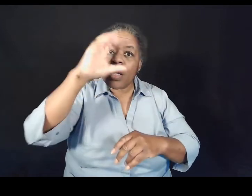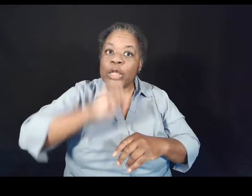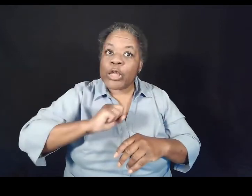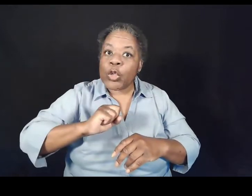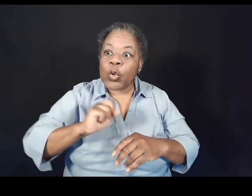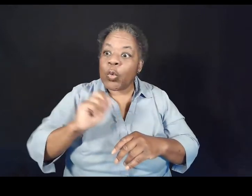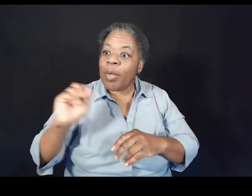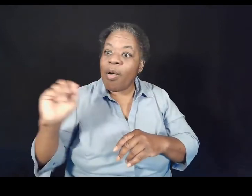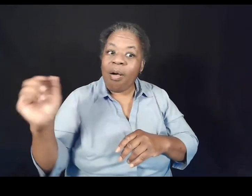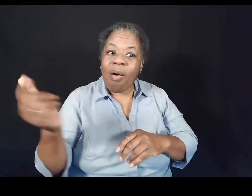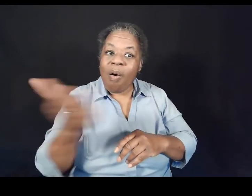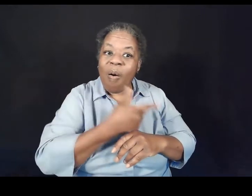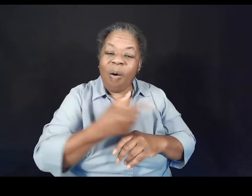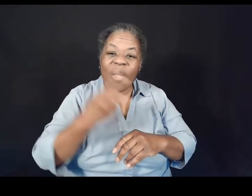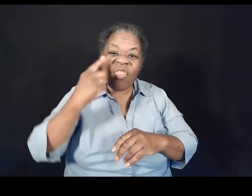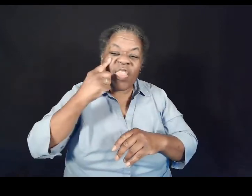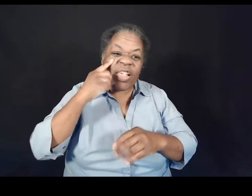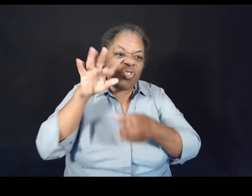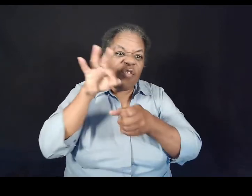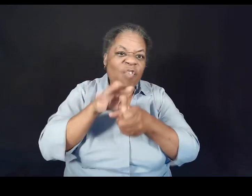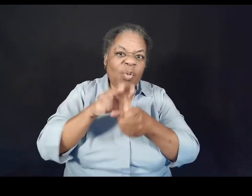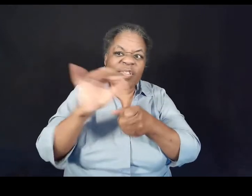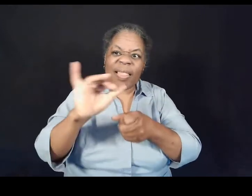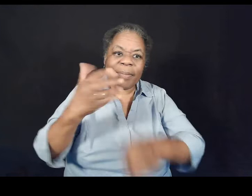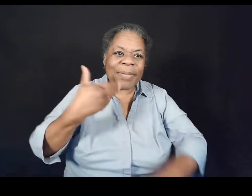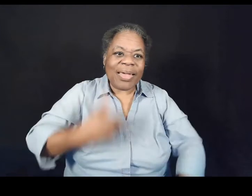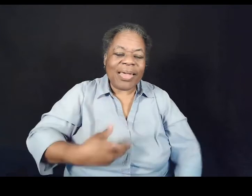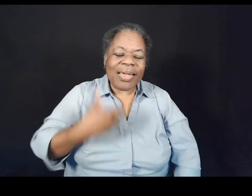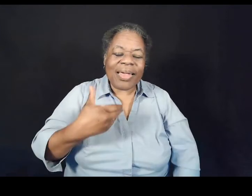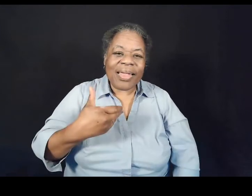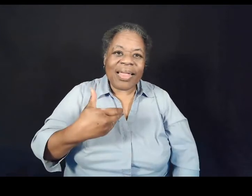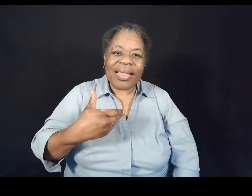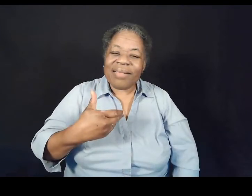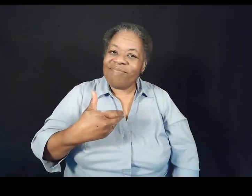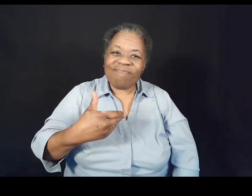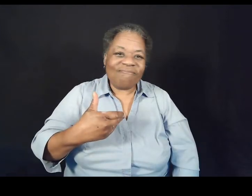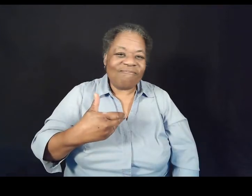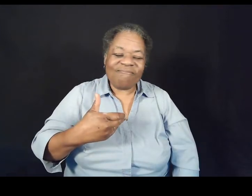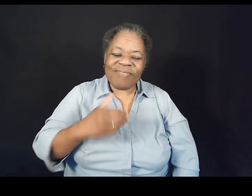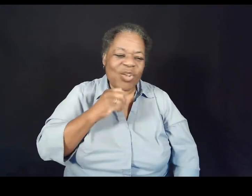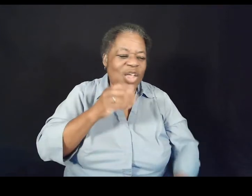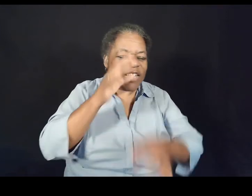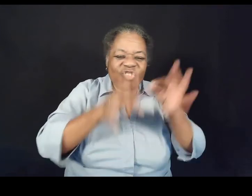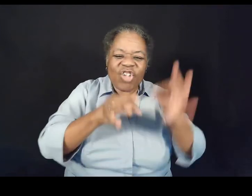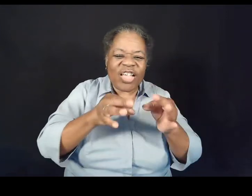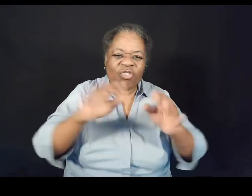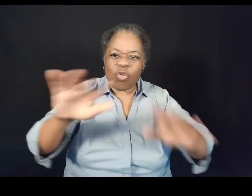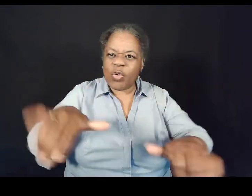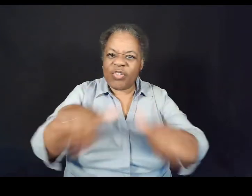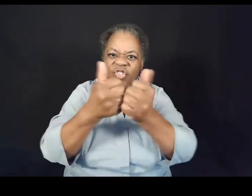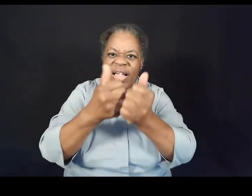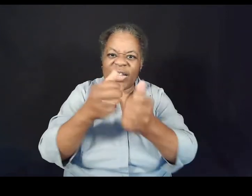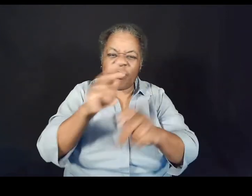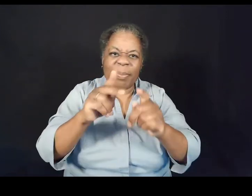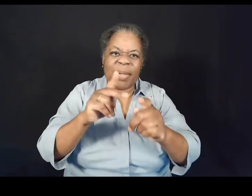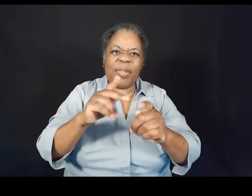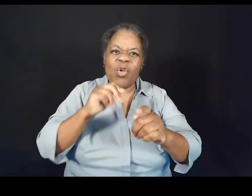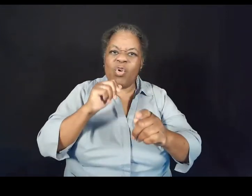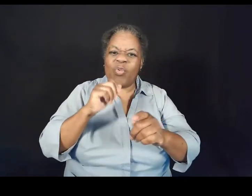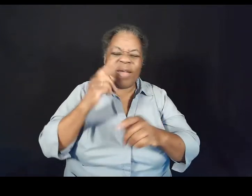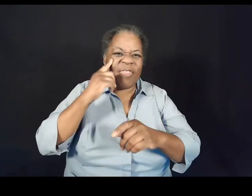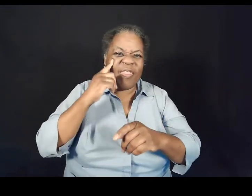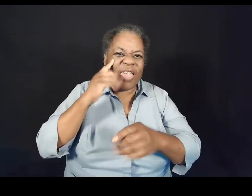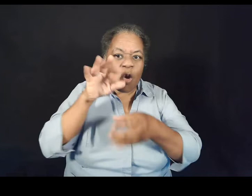group thinks or votes like we do. And we won't judge or challenge people who don't think or vote like we do.